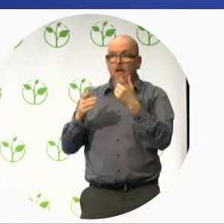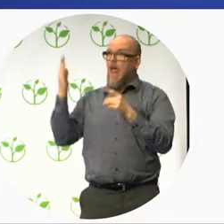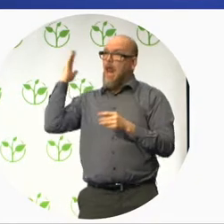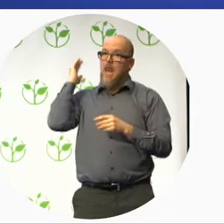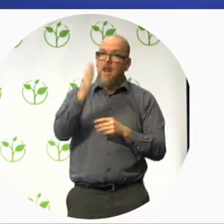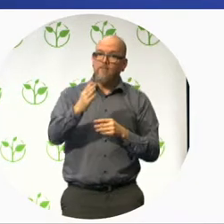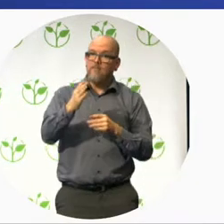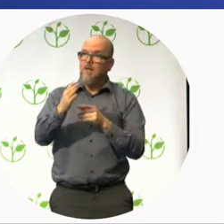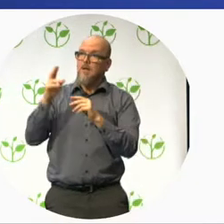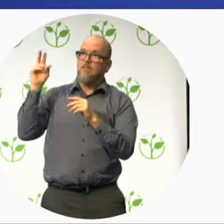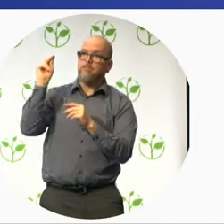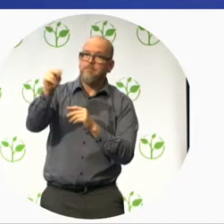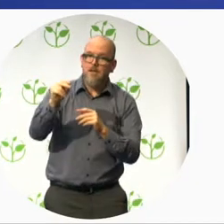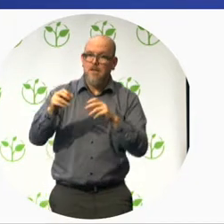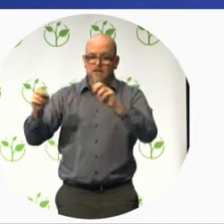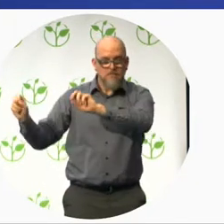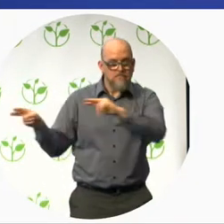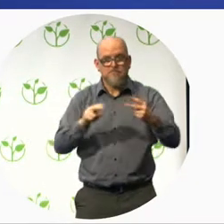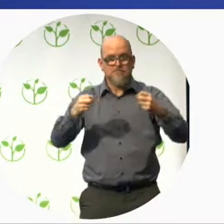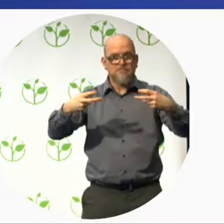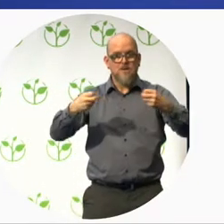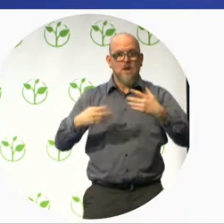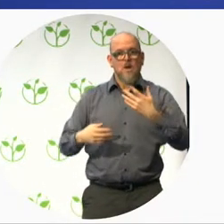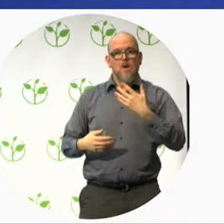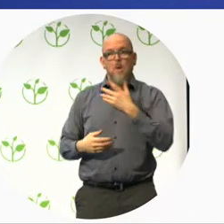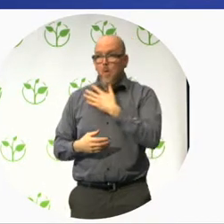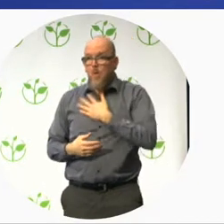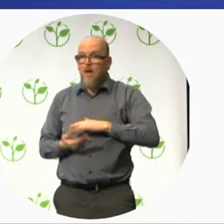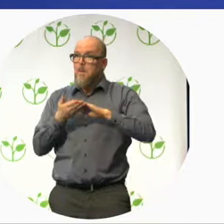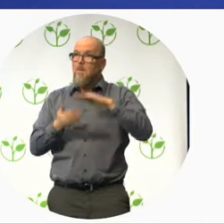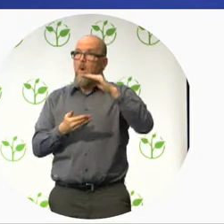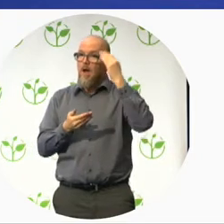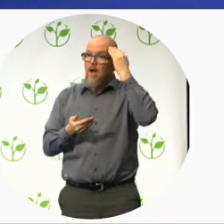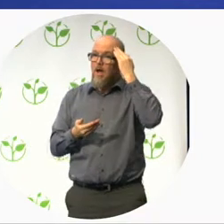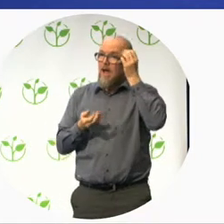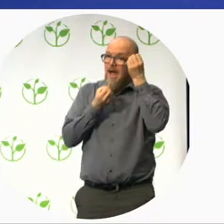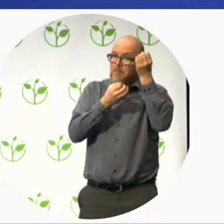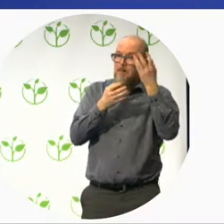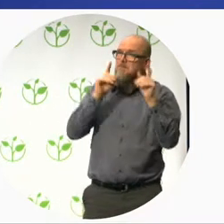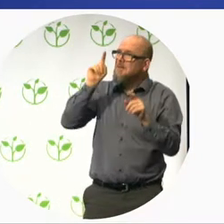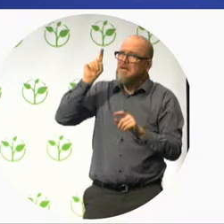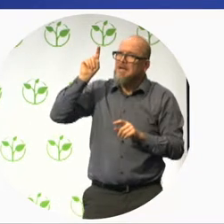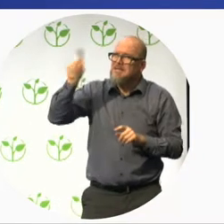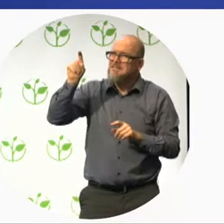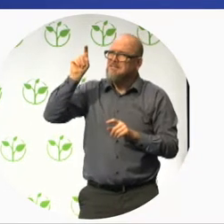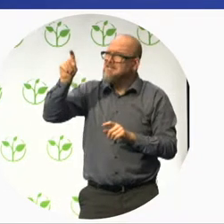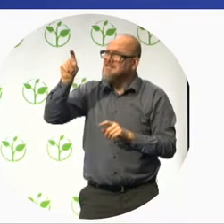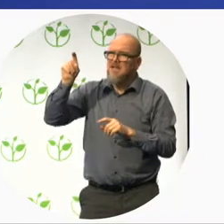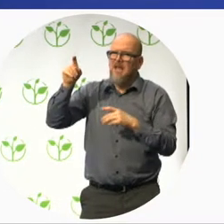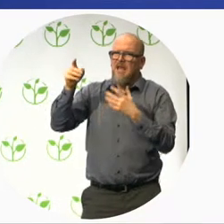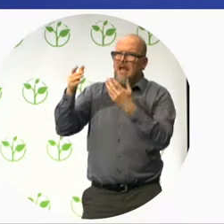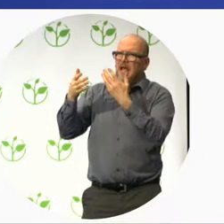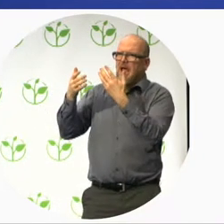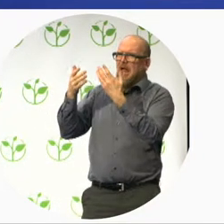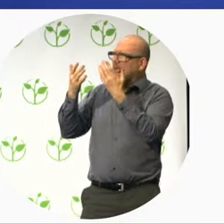want more information, or if you just don't even know what video captioning is, which quite frankly, many of our customers